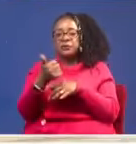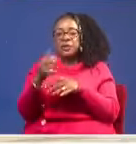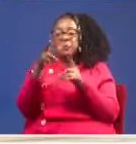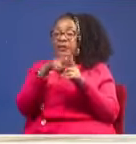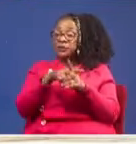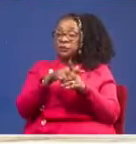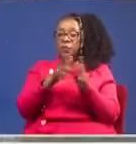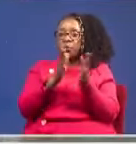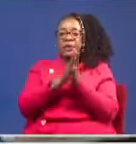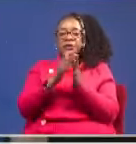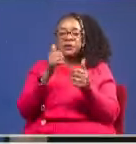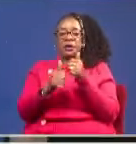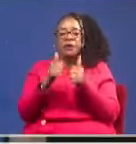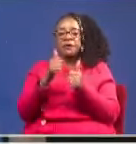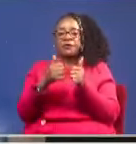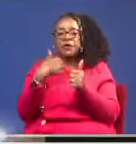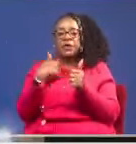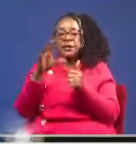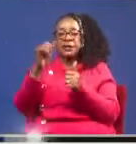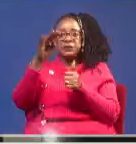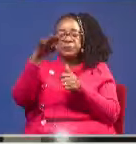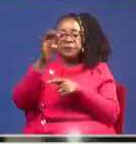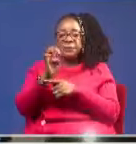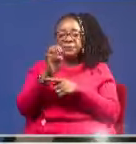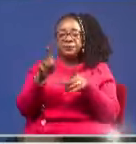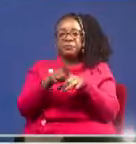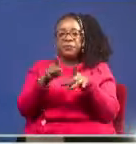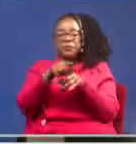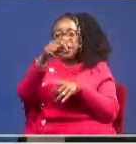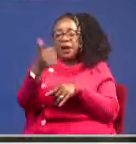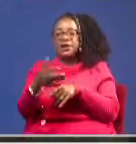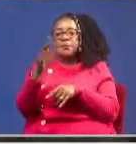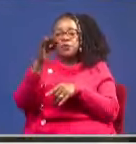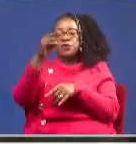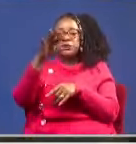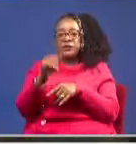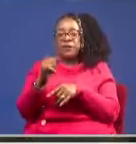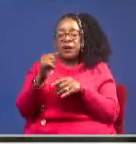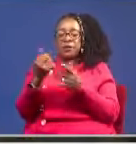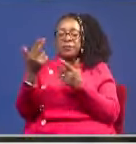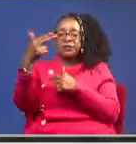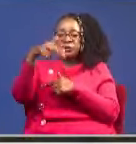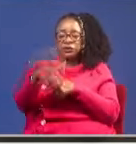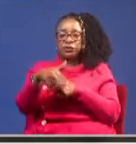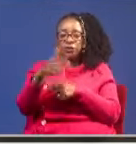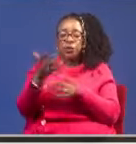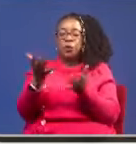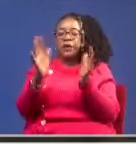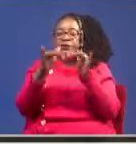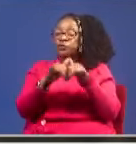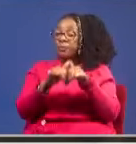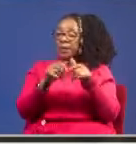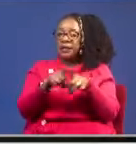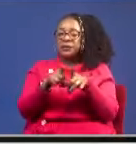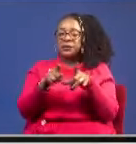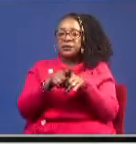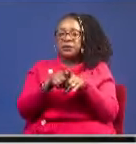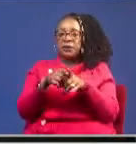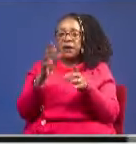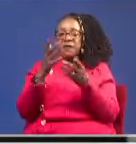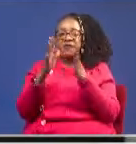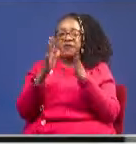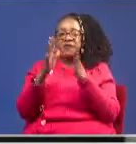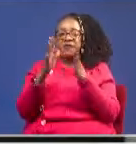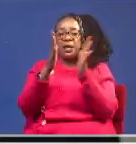Dayliff DCOM targets SMEs such as automotive repair shops, petrol stations, workshops, mechanics, and event